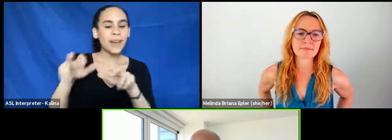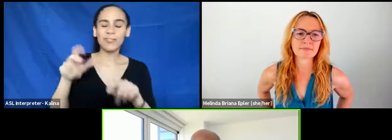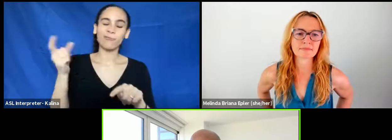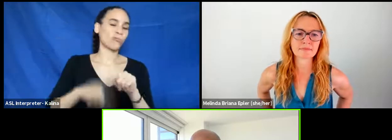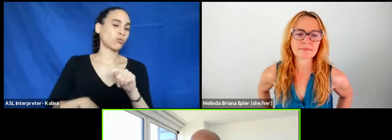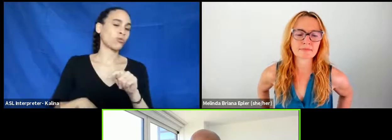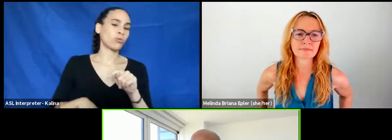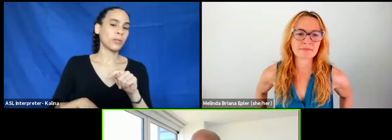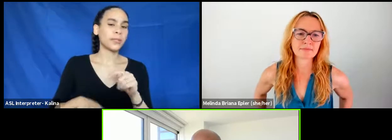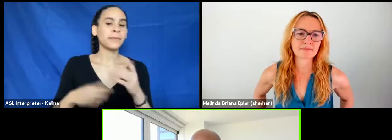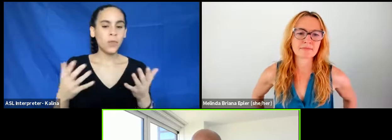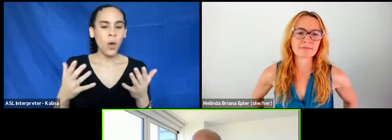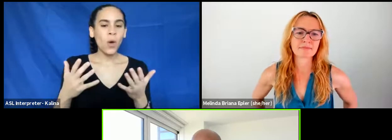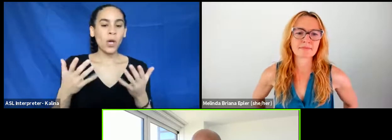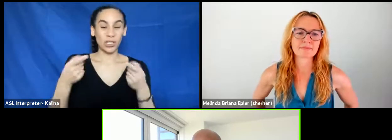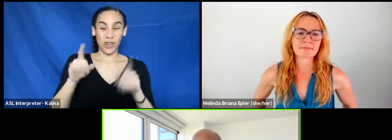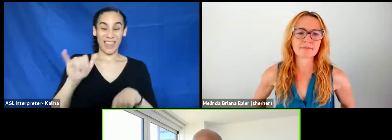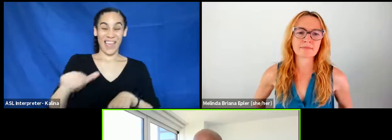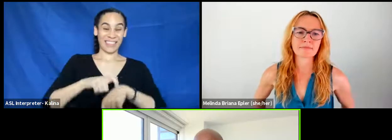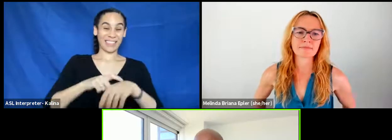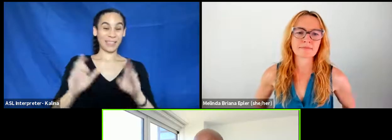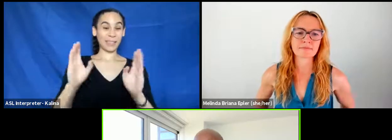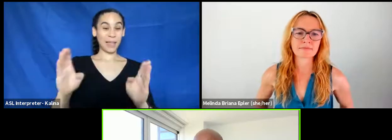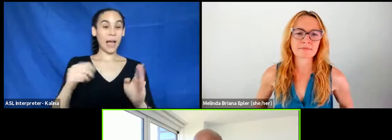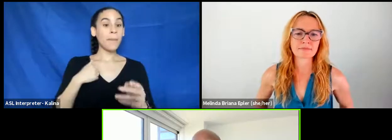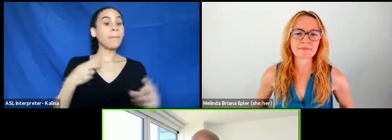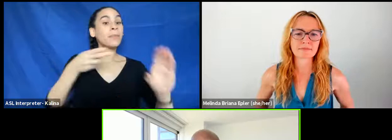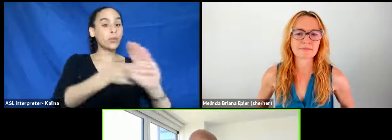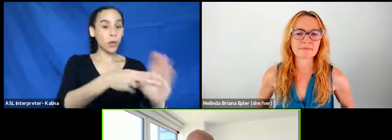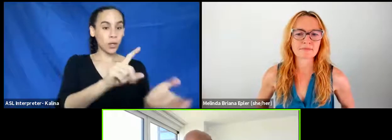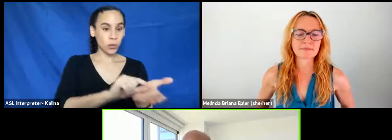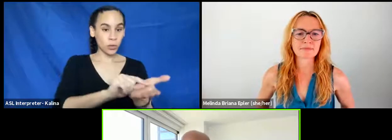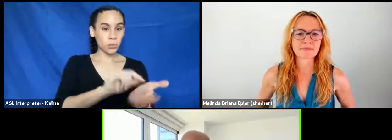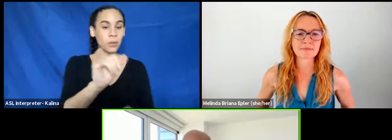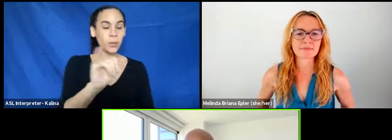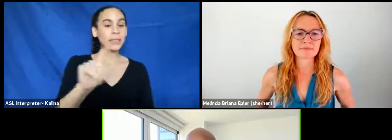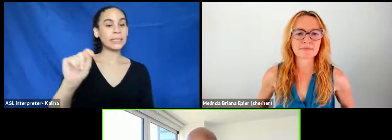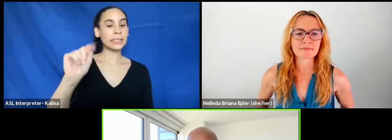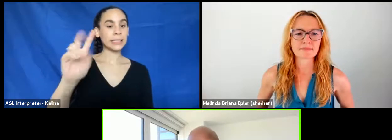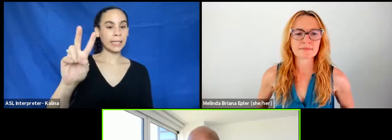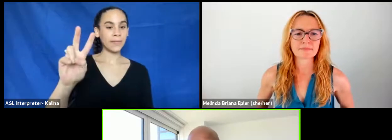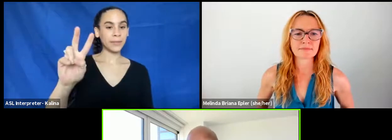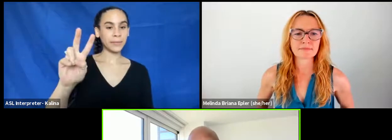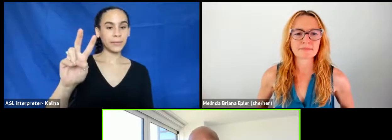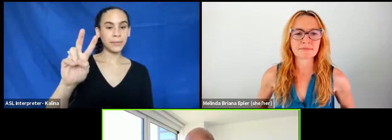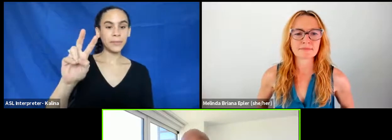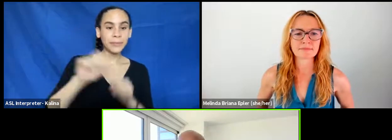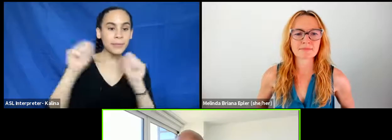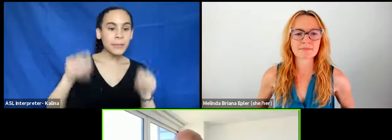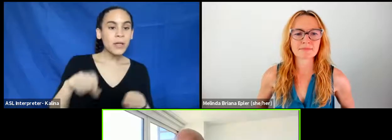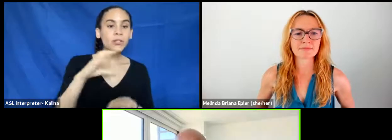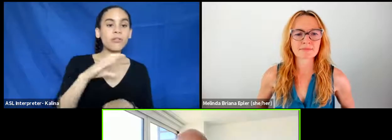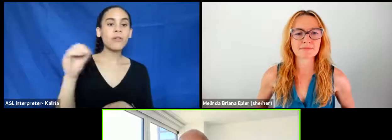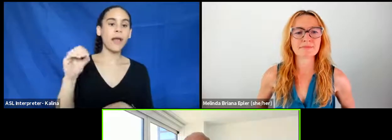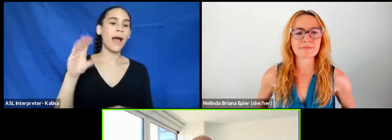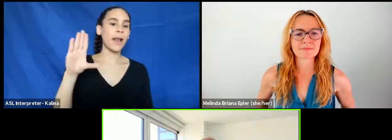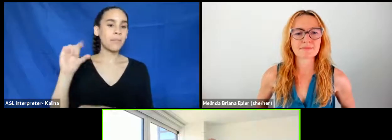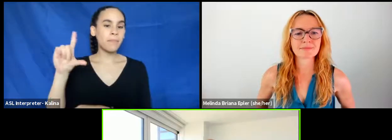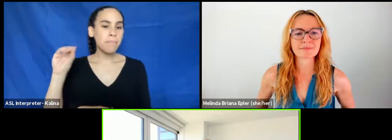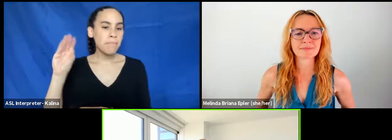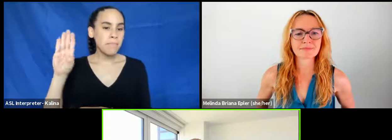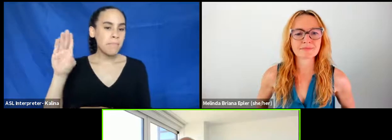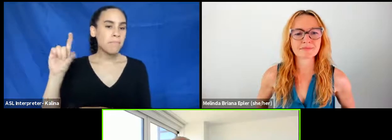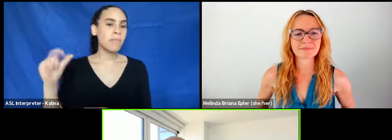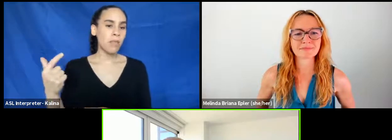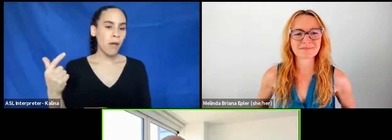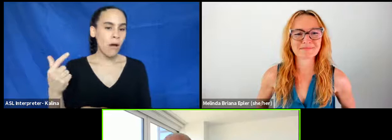during that time frame, somewhere there, I joined a newspaper as well, a television station, and did some early blogging and so forth. And